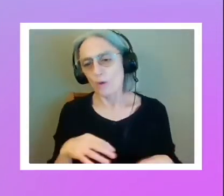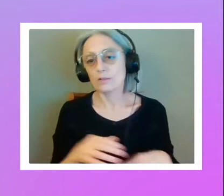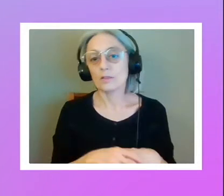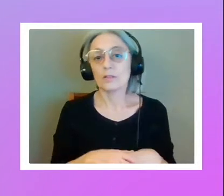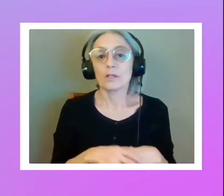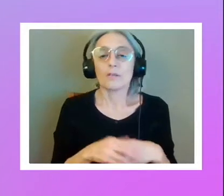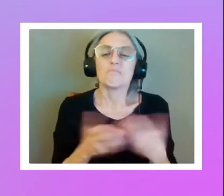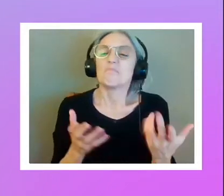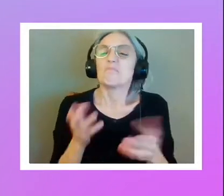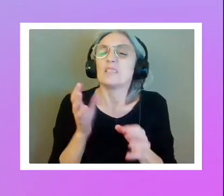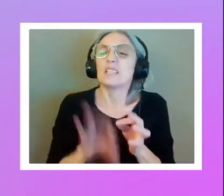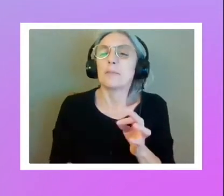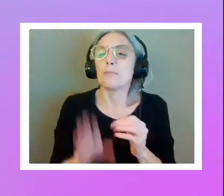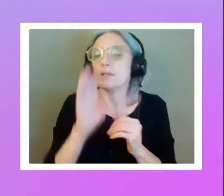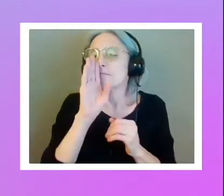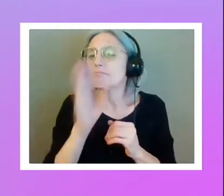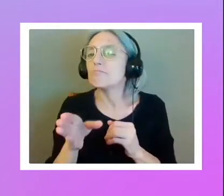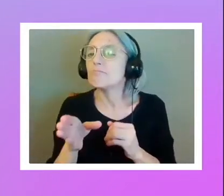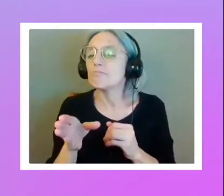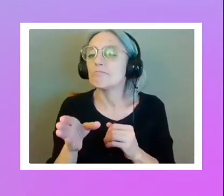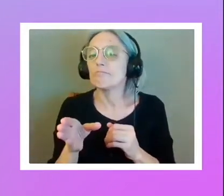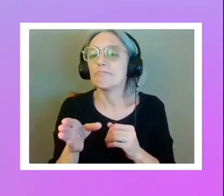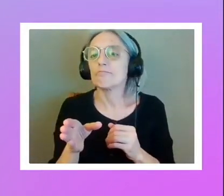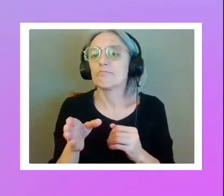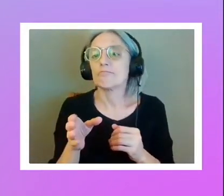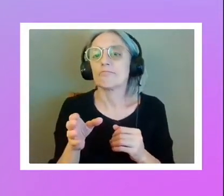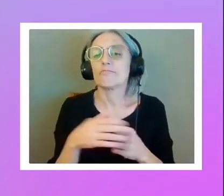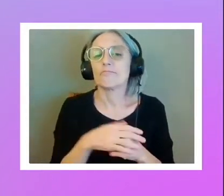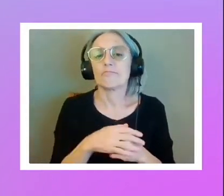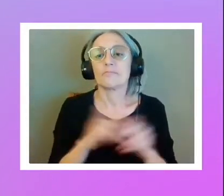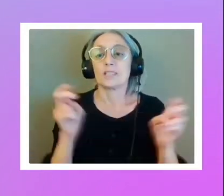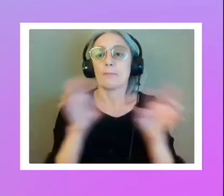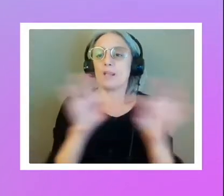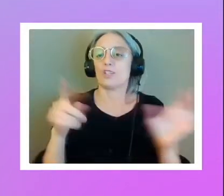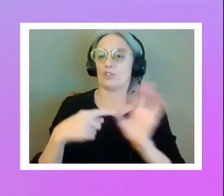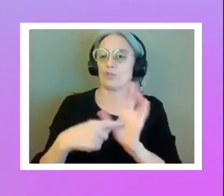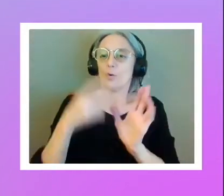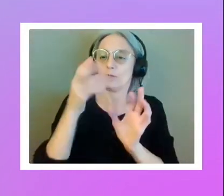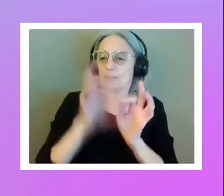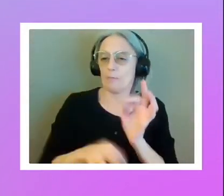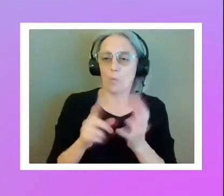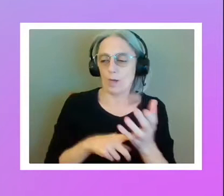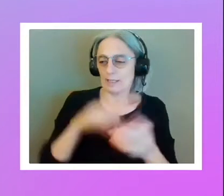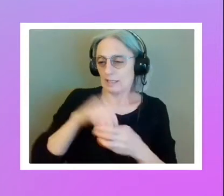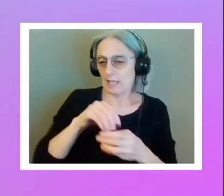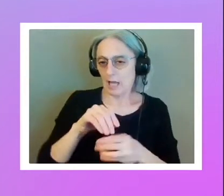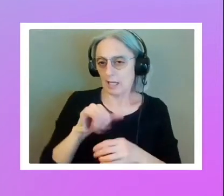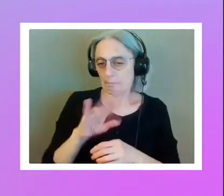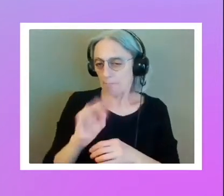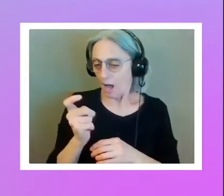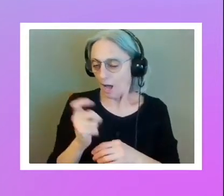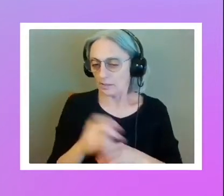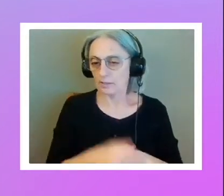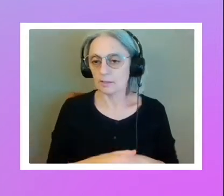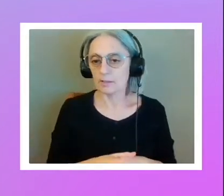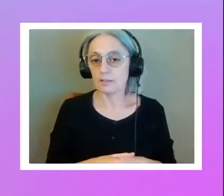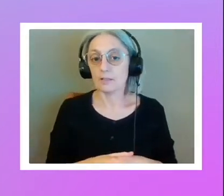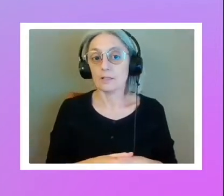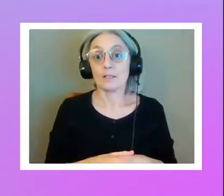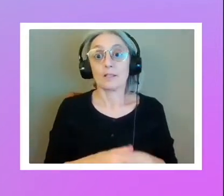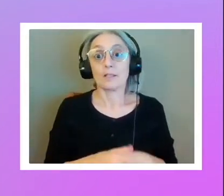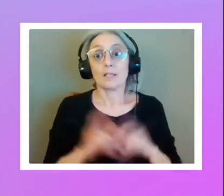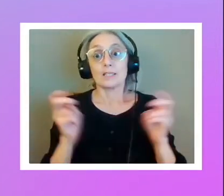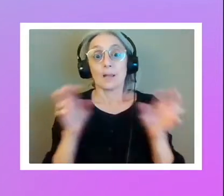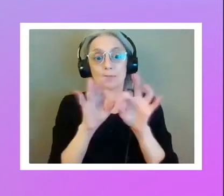very simple, straight to the point subject line, because a lot of people don't. The subject line is a big deal. When I did